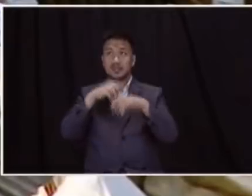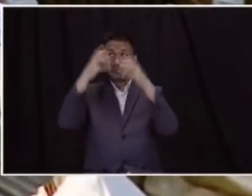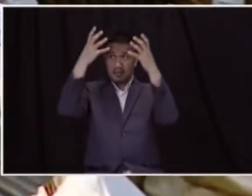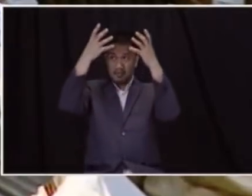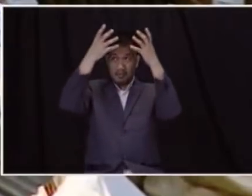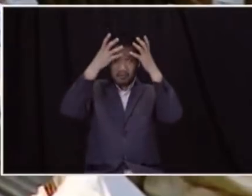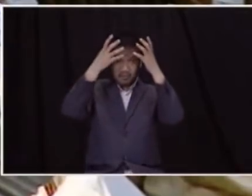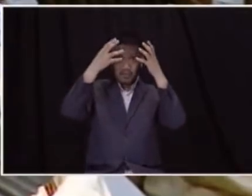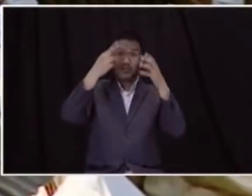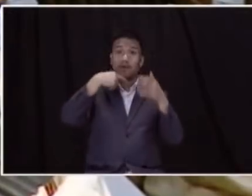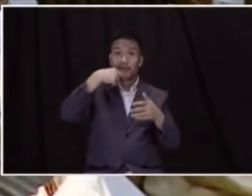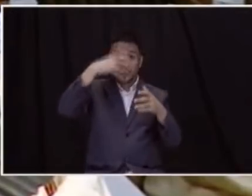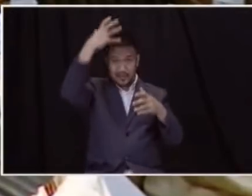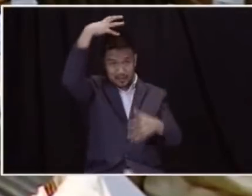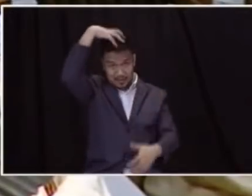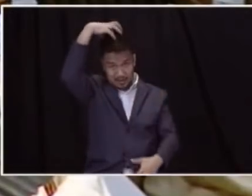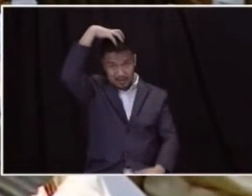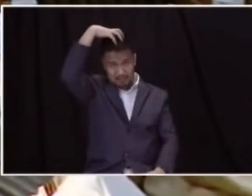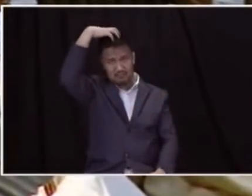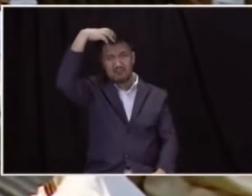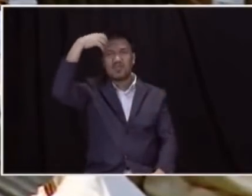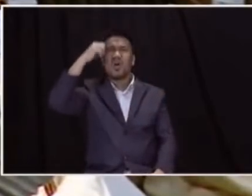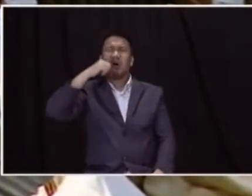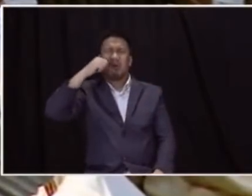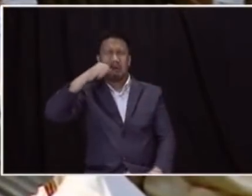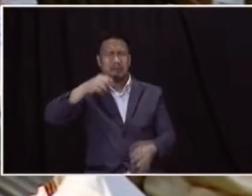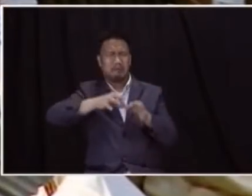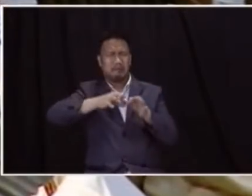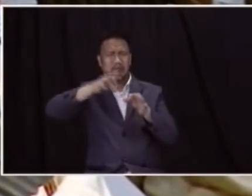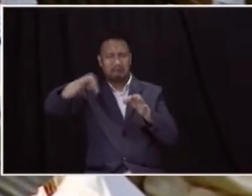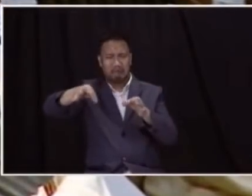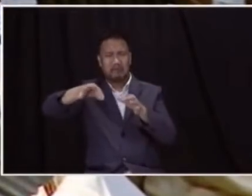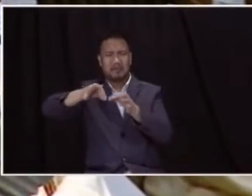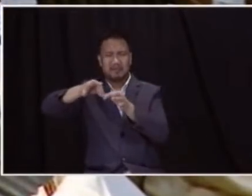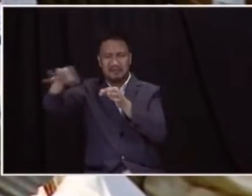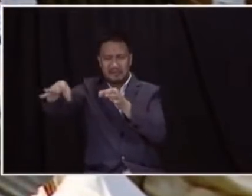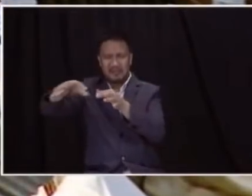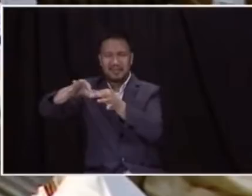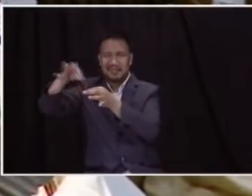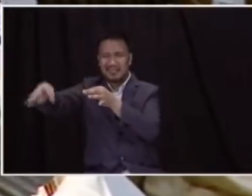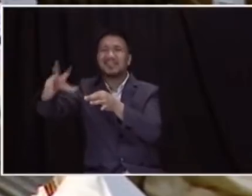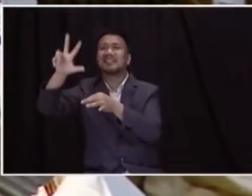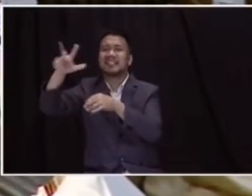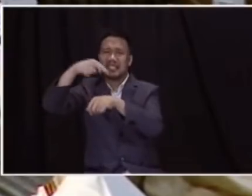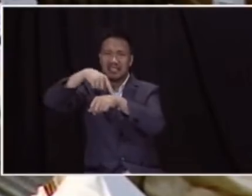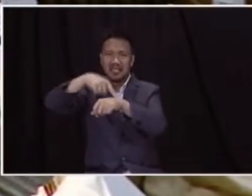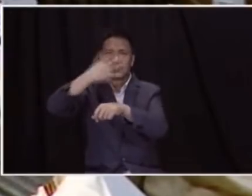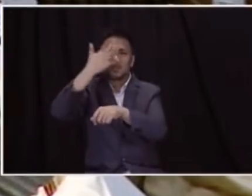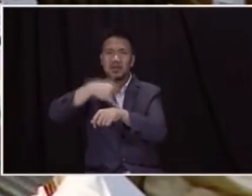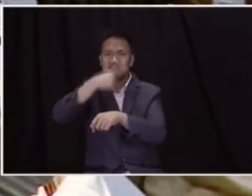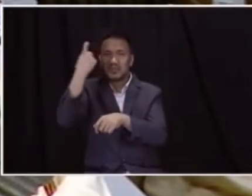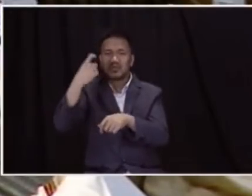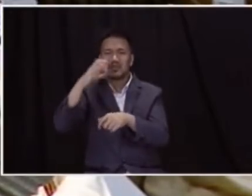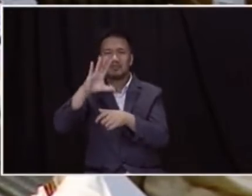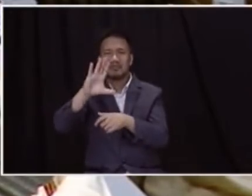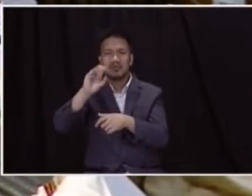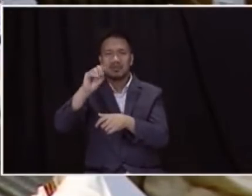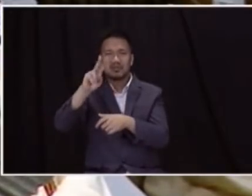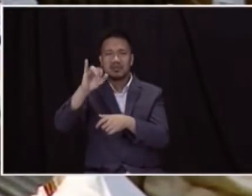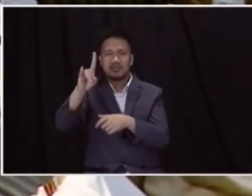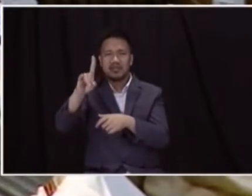red hat on me was postponed due to COVID-19 pandemic.